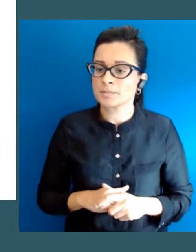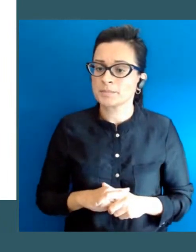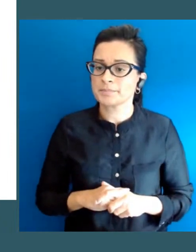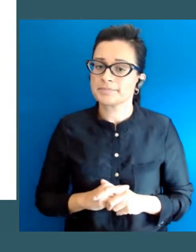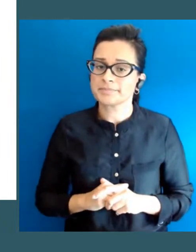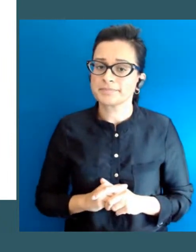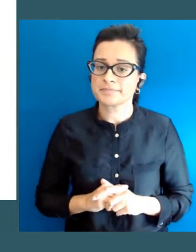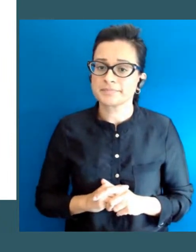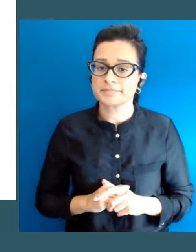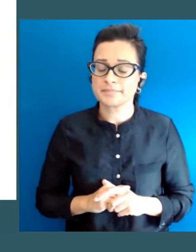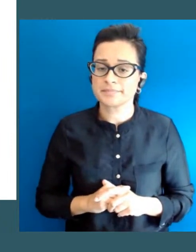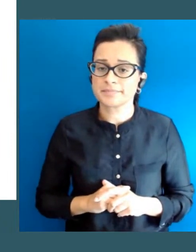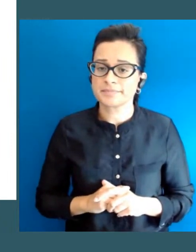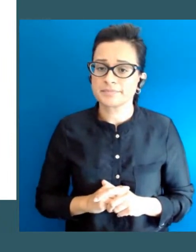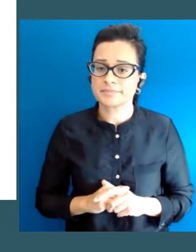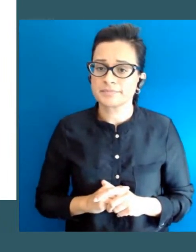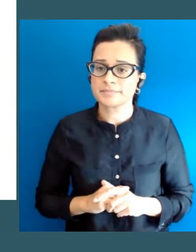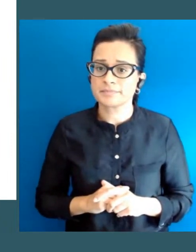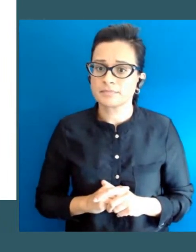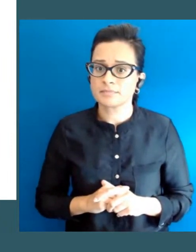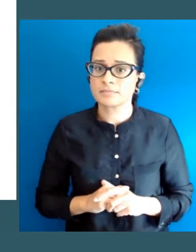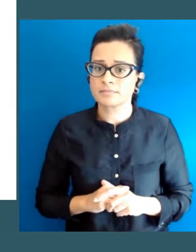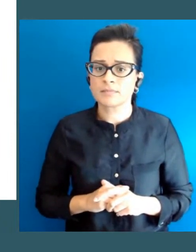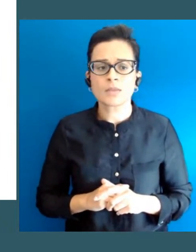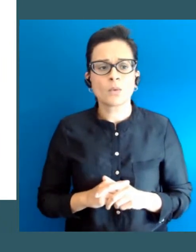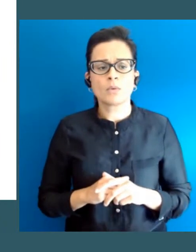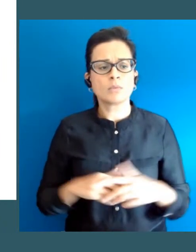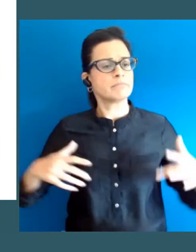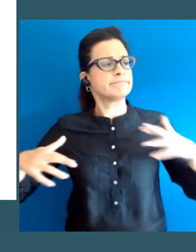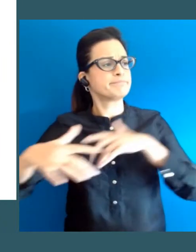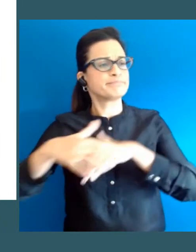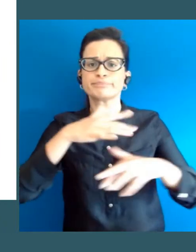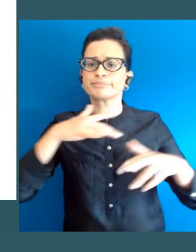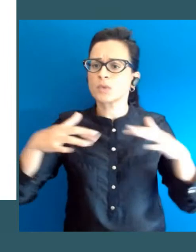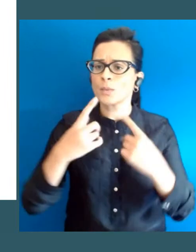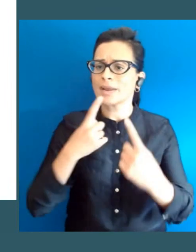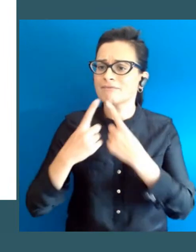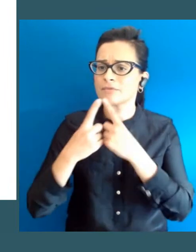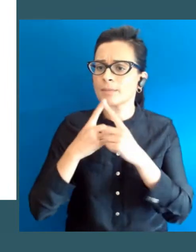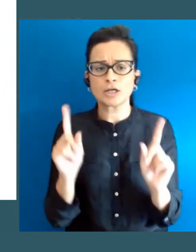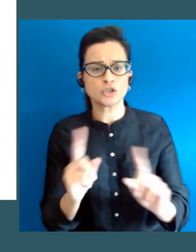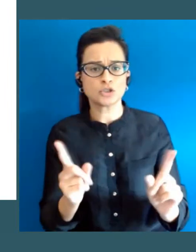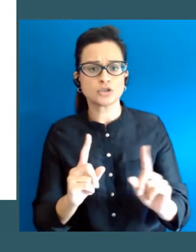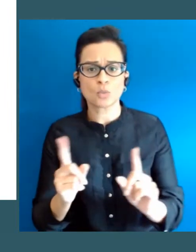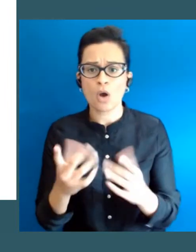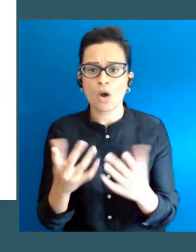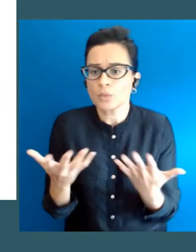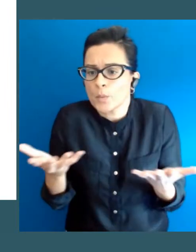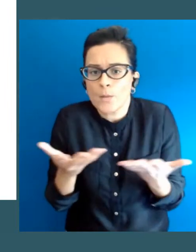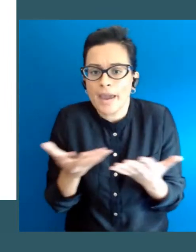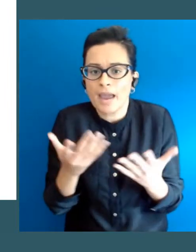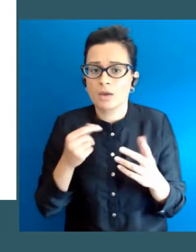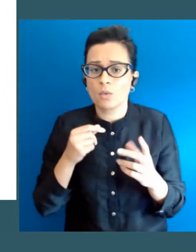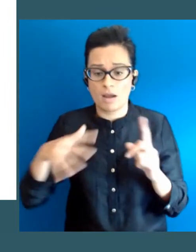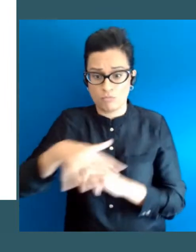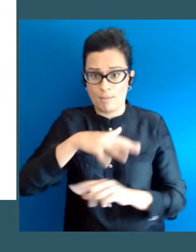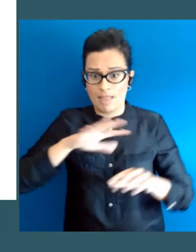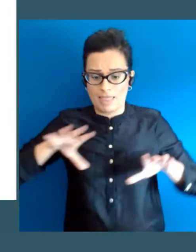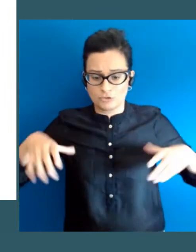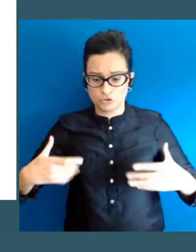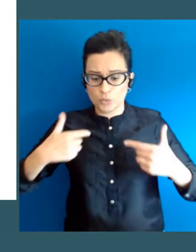So what is there out there in terms of how as a population we might address some of